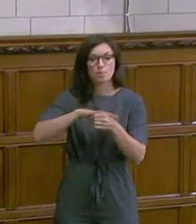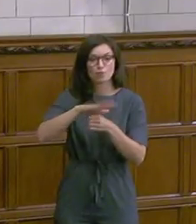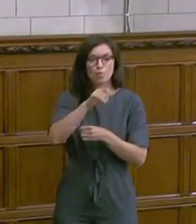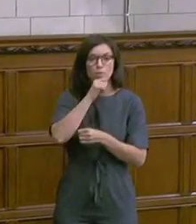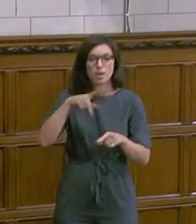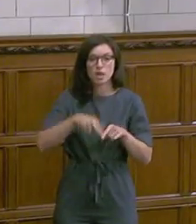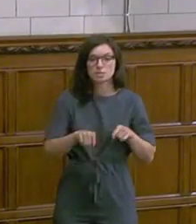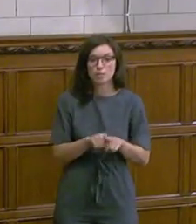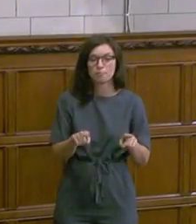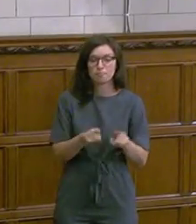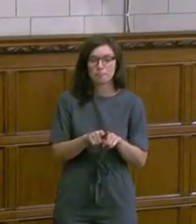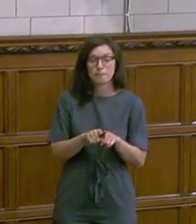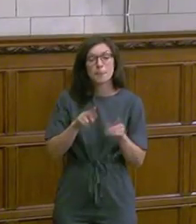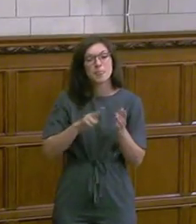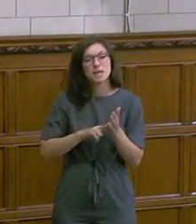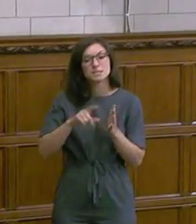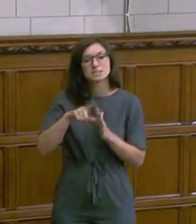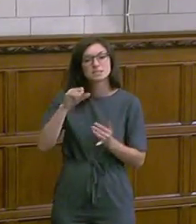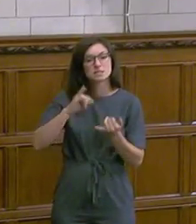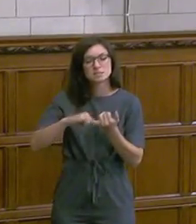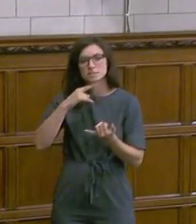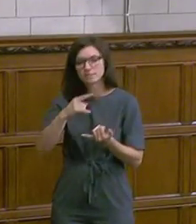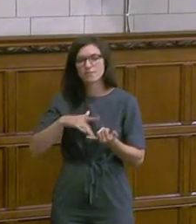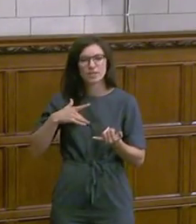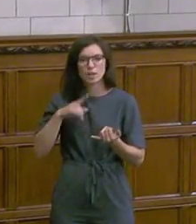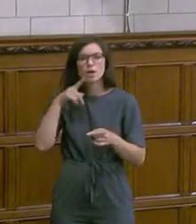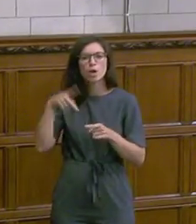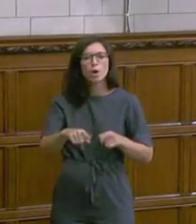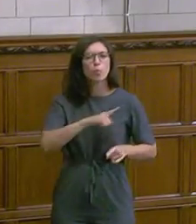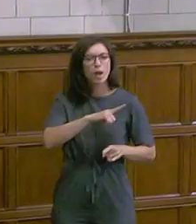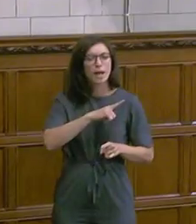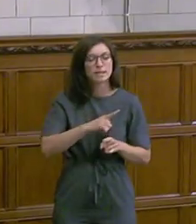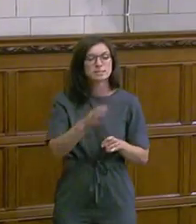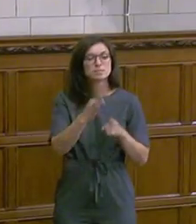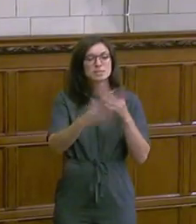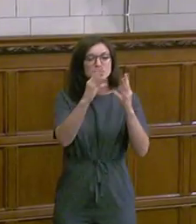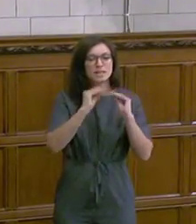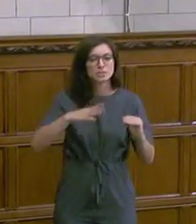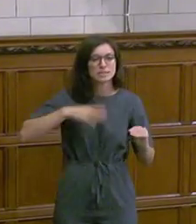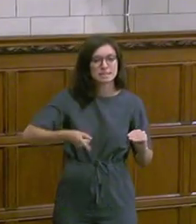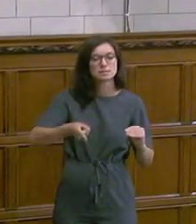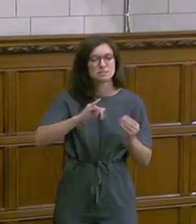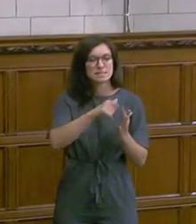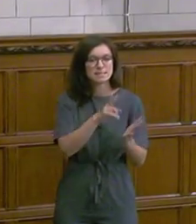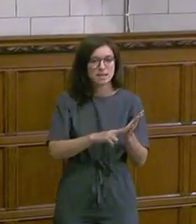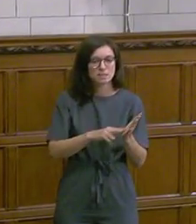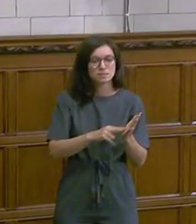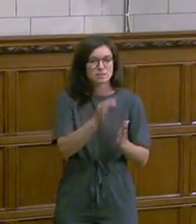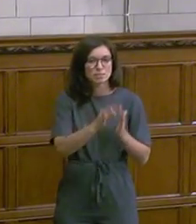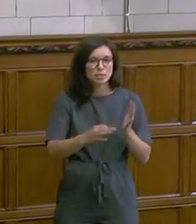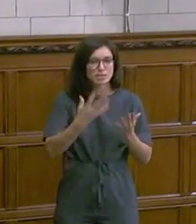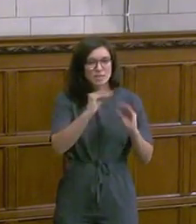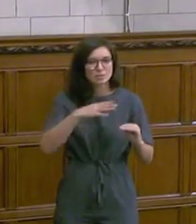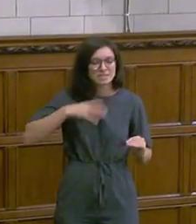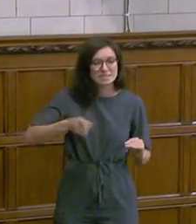NDCS believes that these cuts are being driven by wider pressure around special education needs and disabilities, SEND, as I mentioned, and the